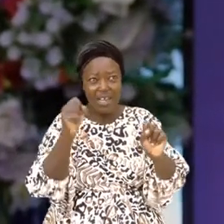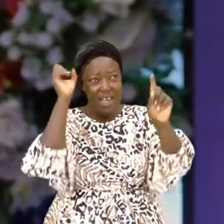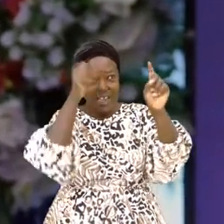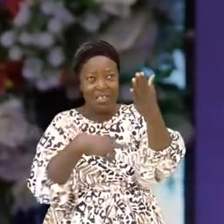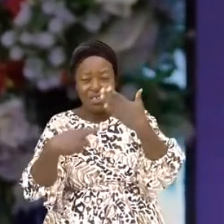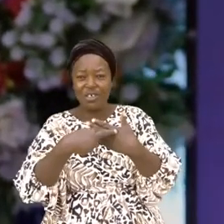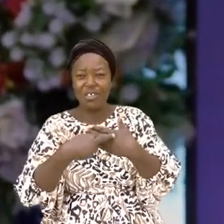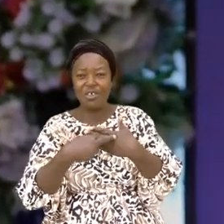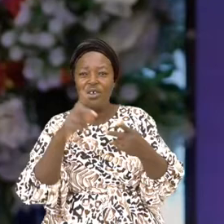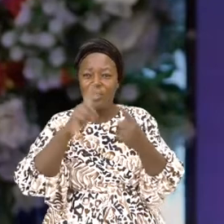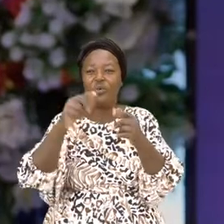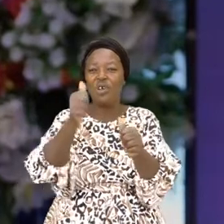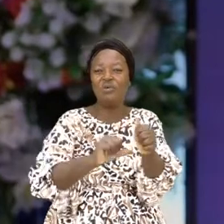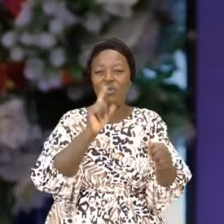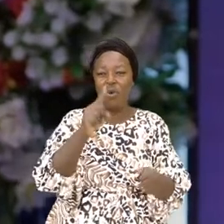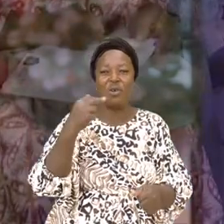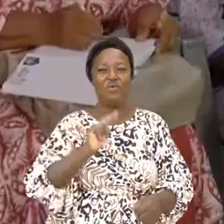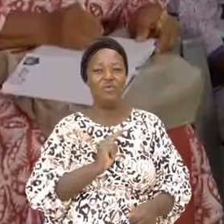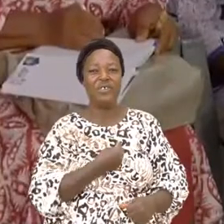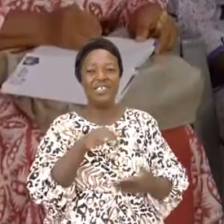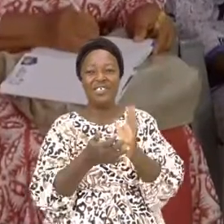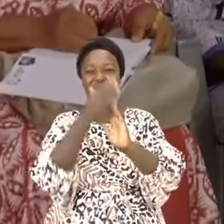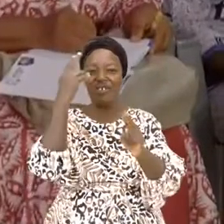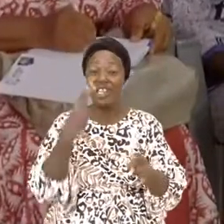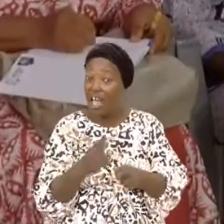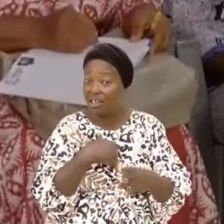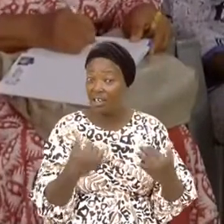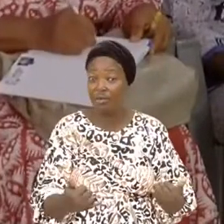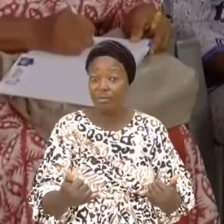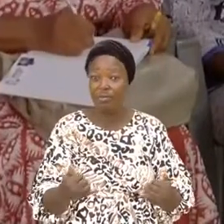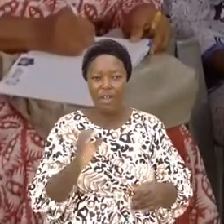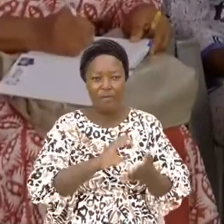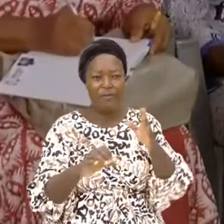restoration unto every one of us. And now,